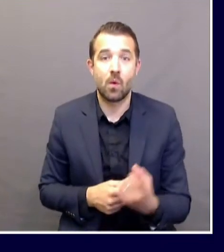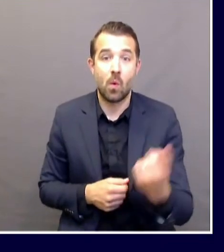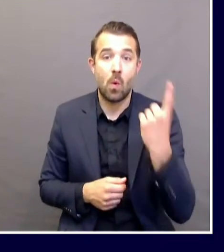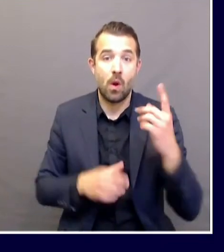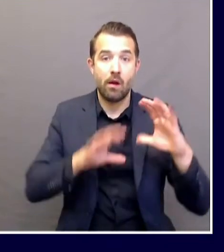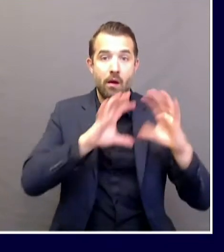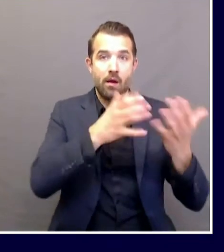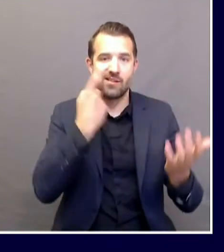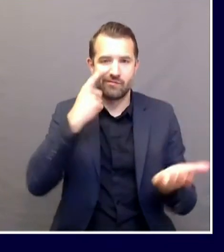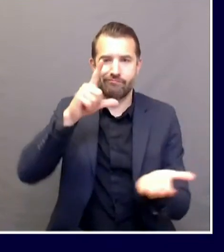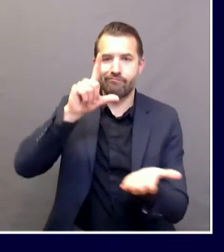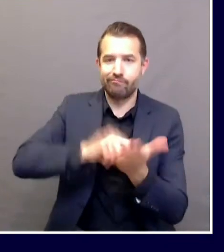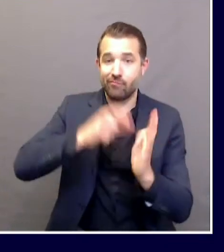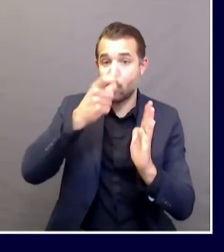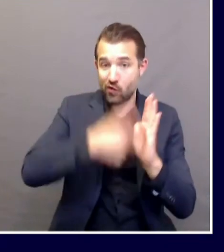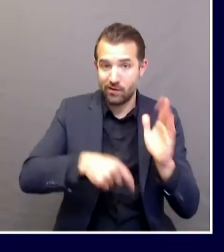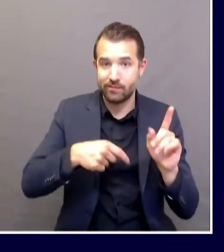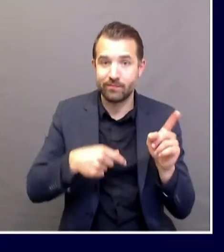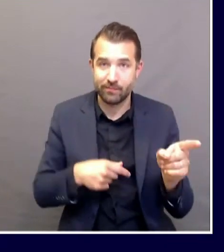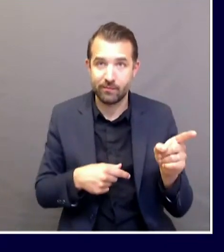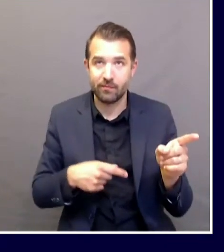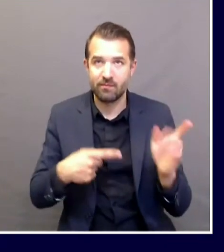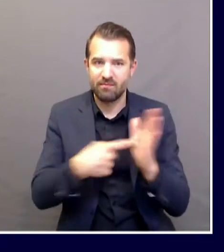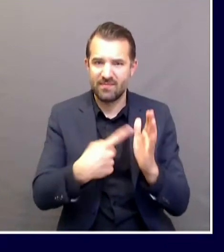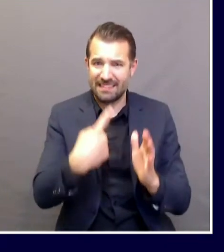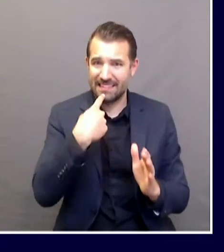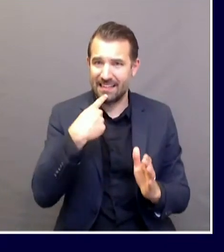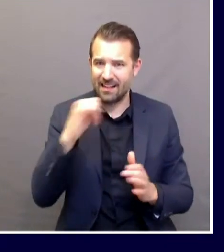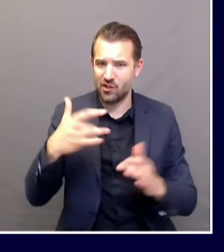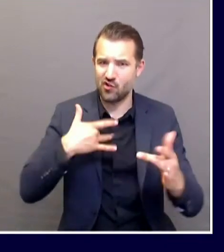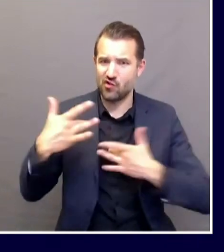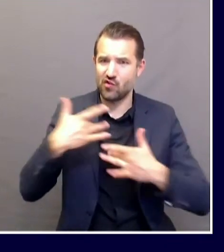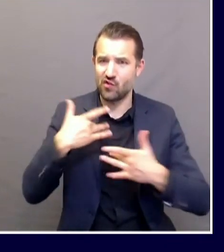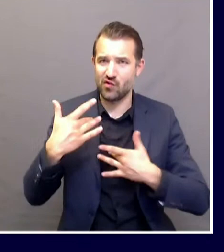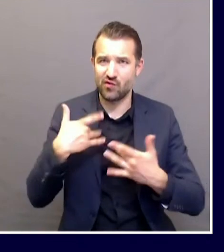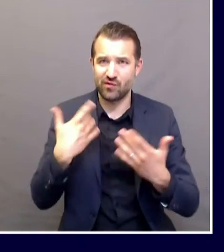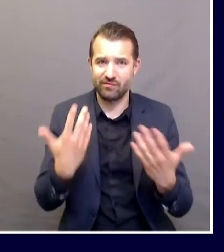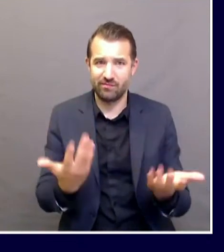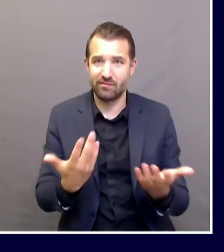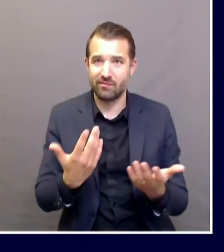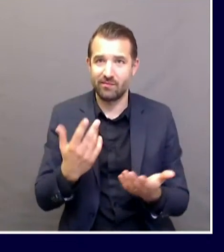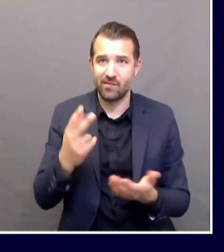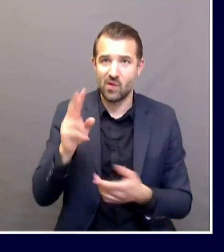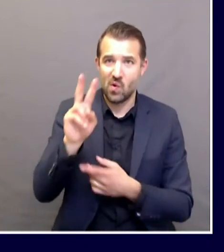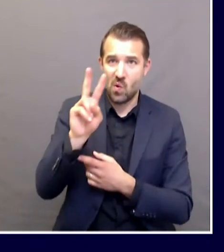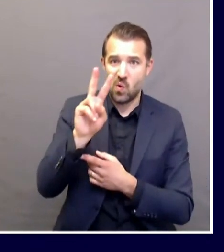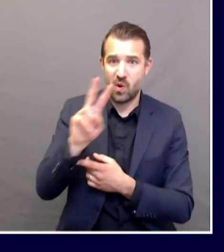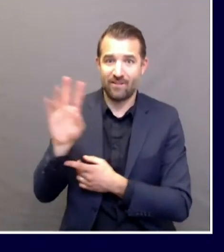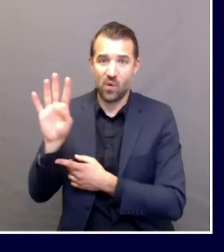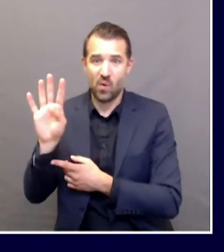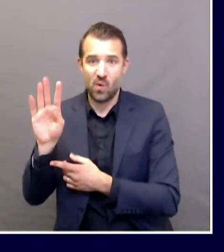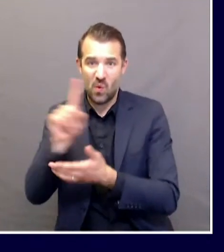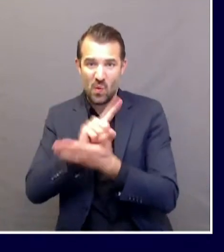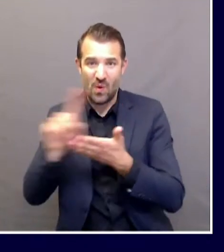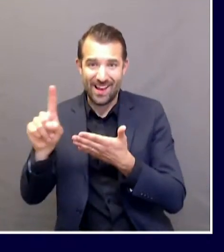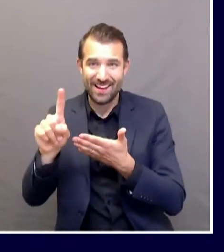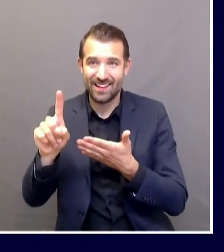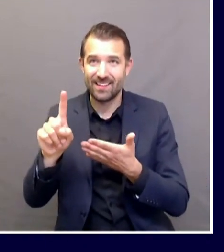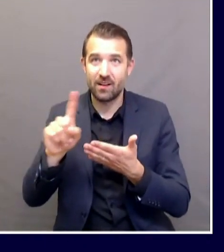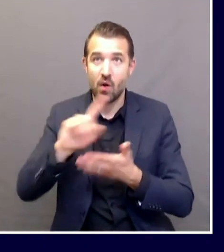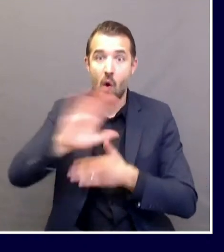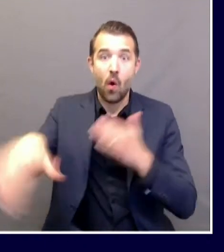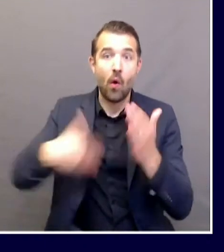out of adults who want the vaccine in a matter of weeks, 2 to 4 weeks. Are you seeing any signs of that type